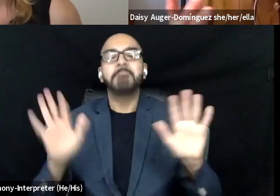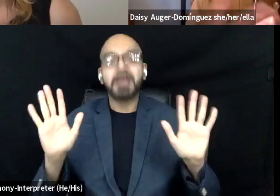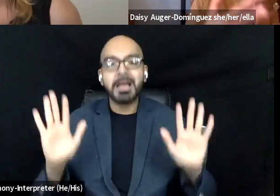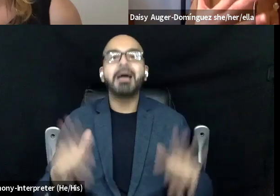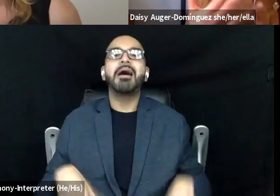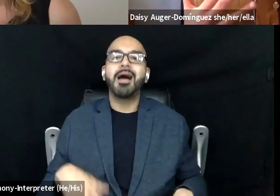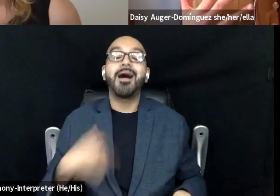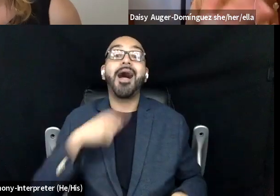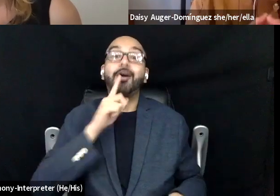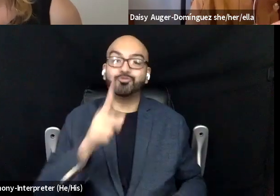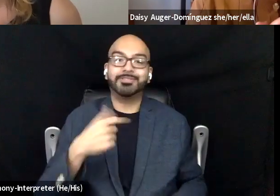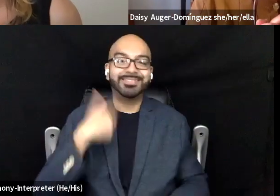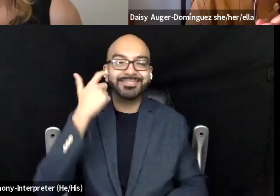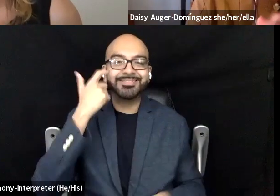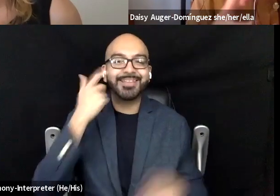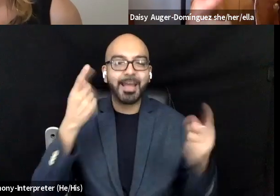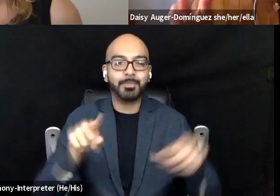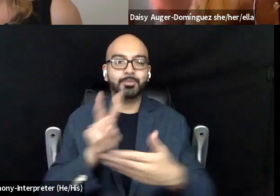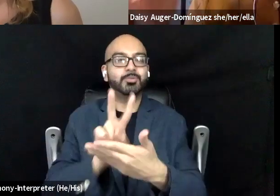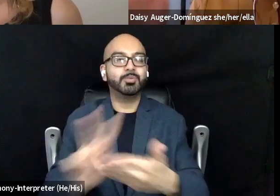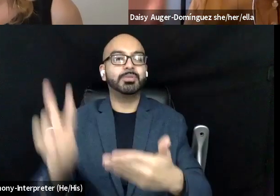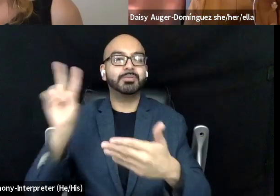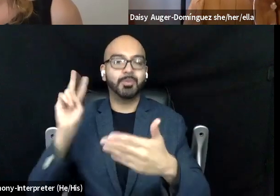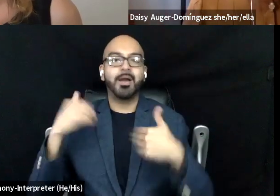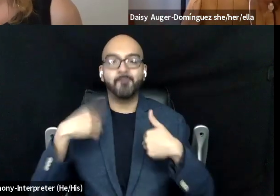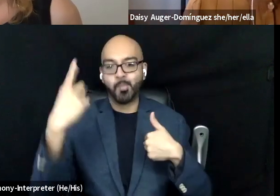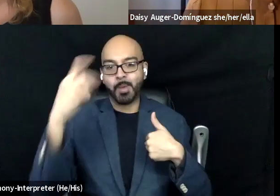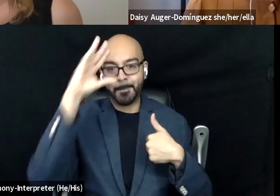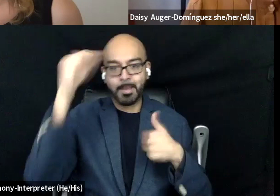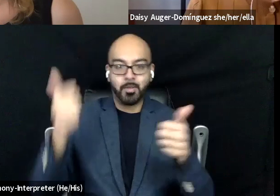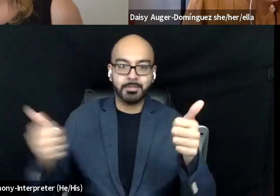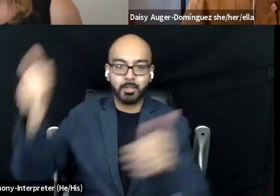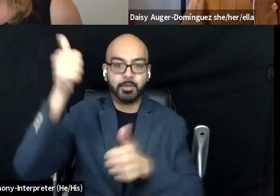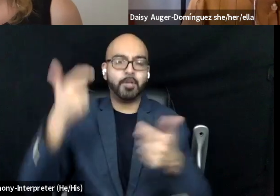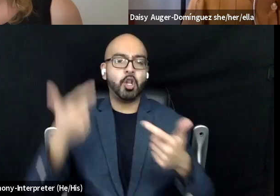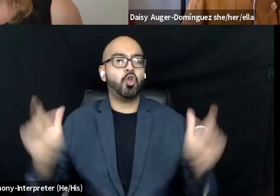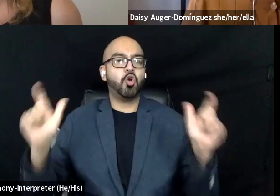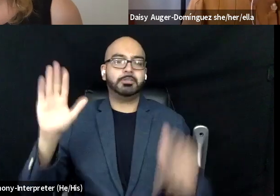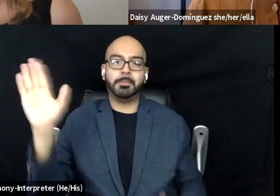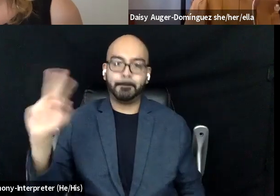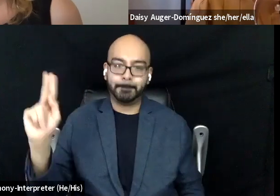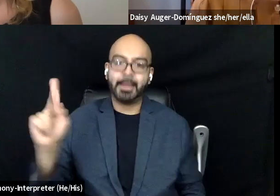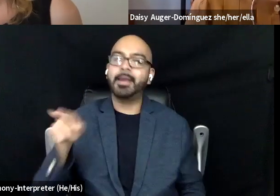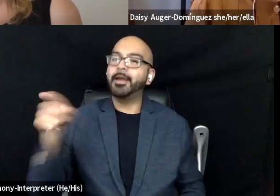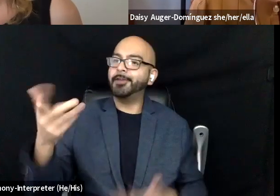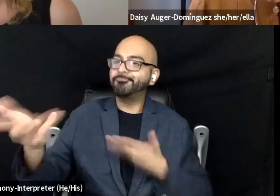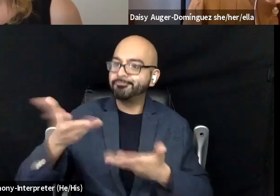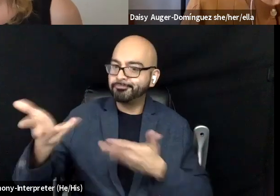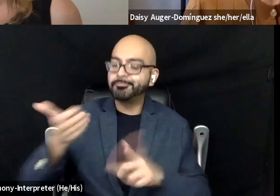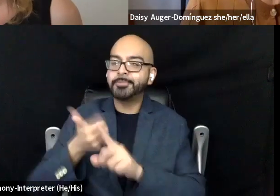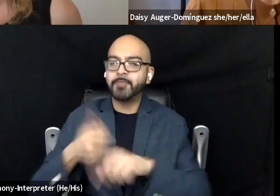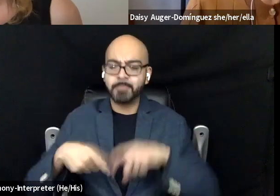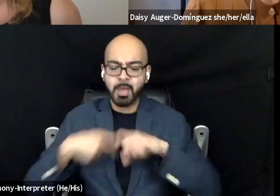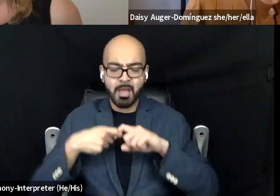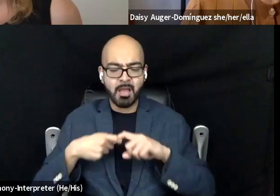just had this 2 weeks ago, I had a male executive at a very large bank who all of a sudden paused and said, oh, wait a